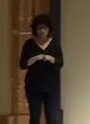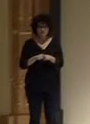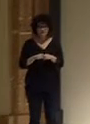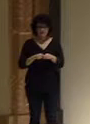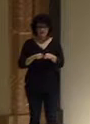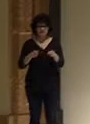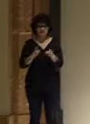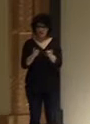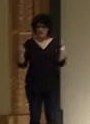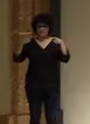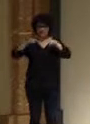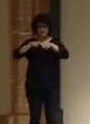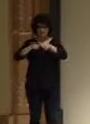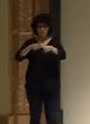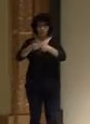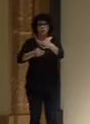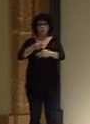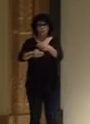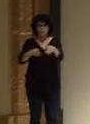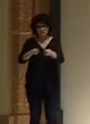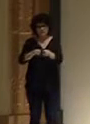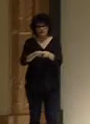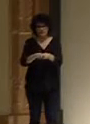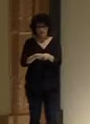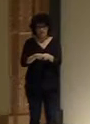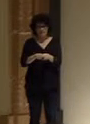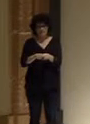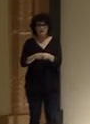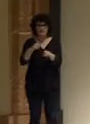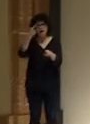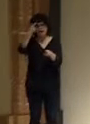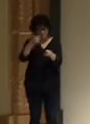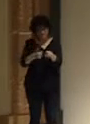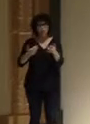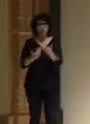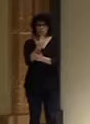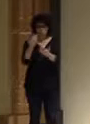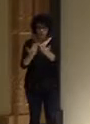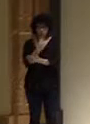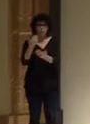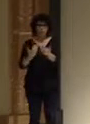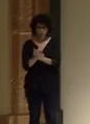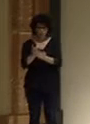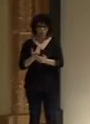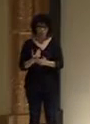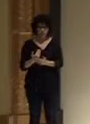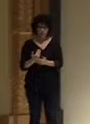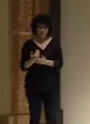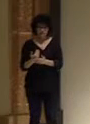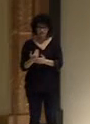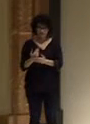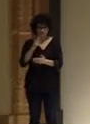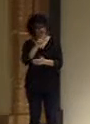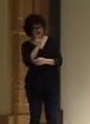and experiments in choreography. Audiences showed curiosities.